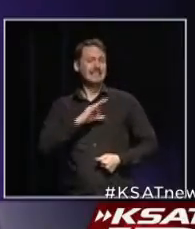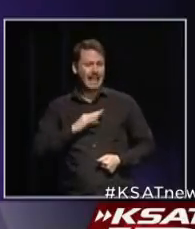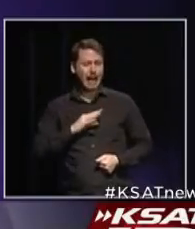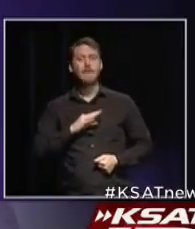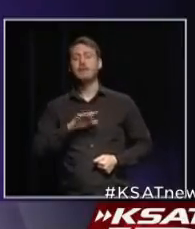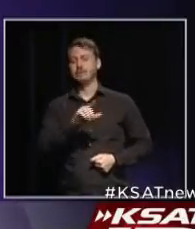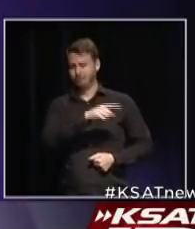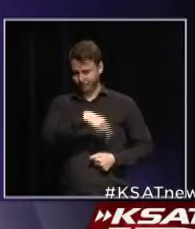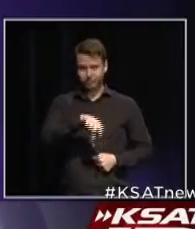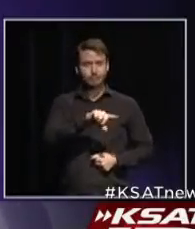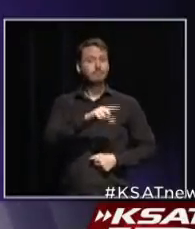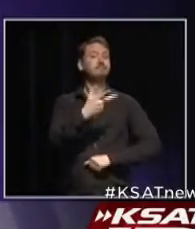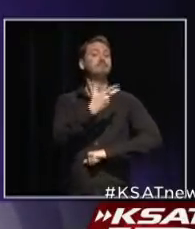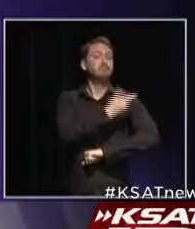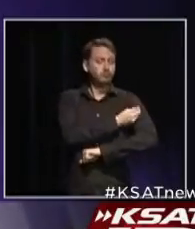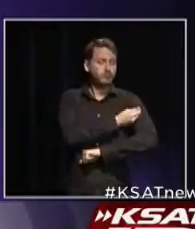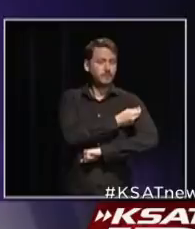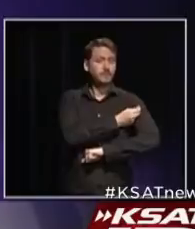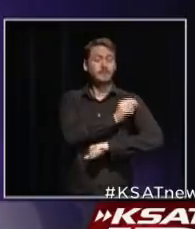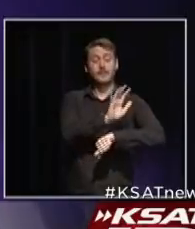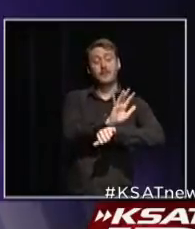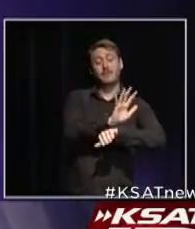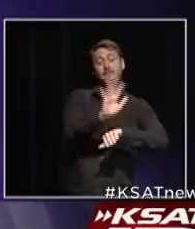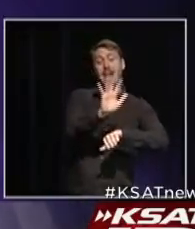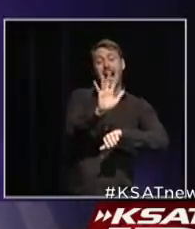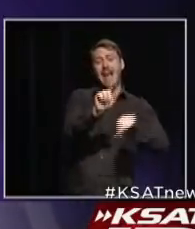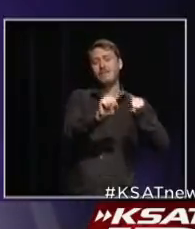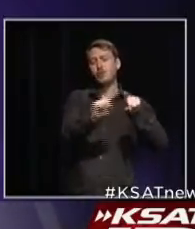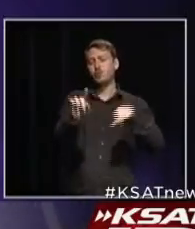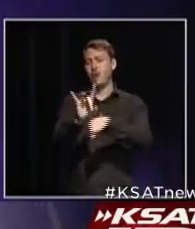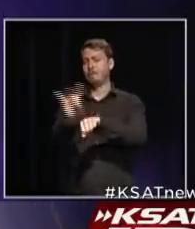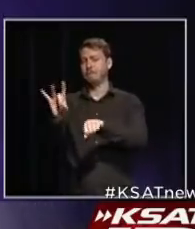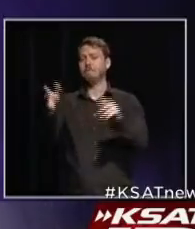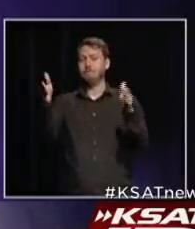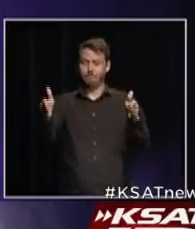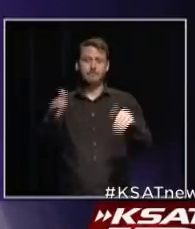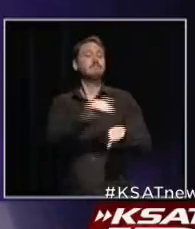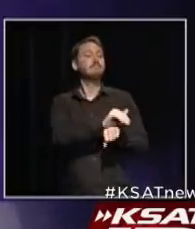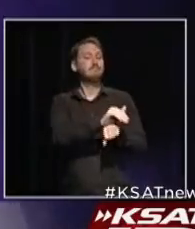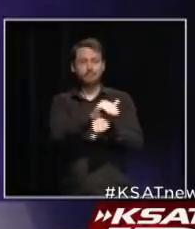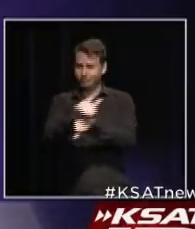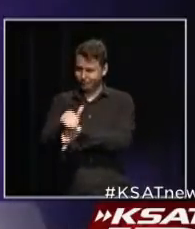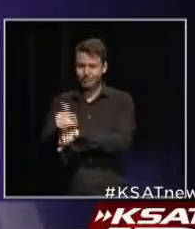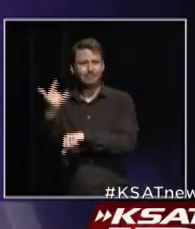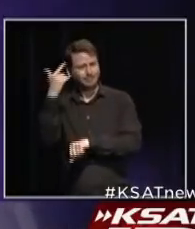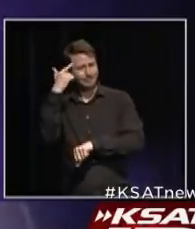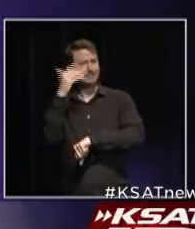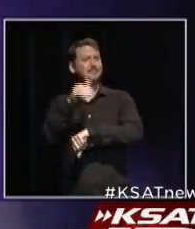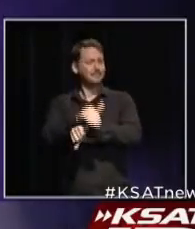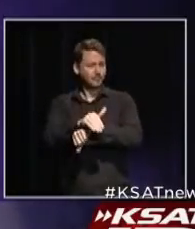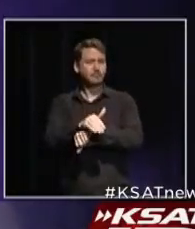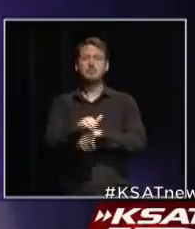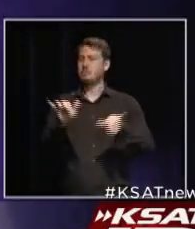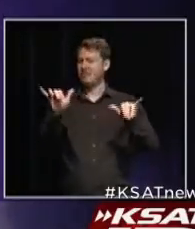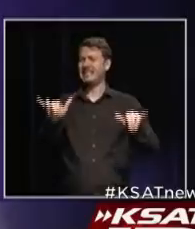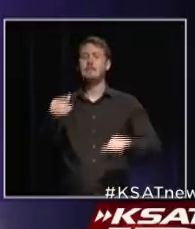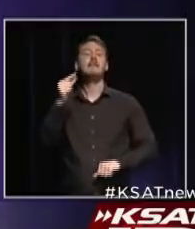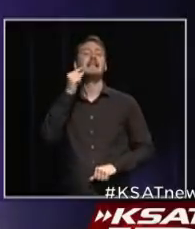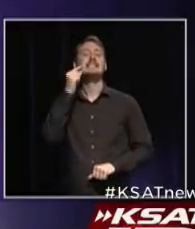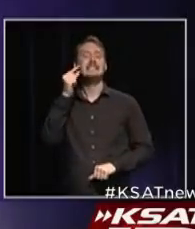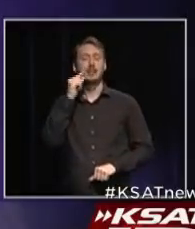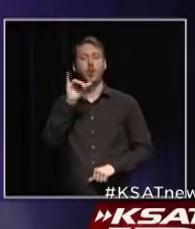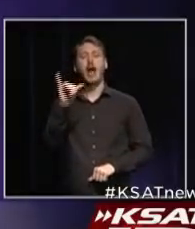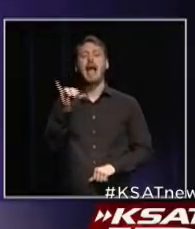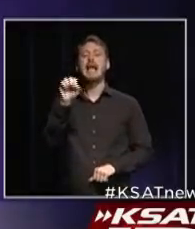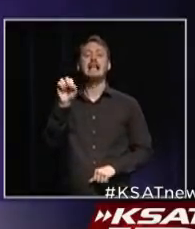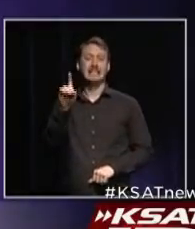contact from 5 o'clock to 8 o'clock every night. And I think tonight was San Antonio Independent School District. and we're